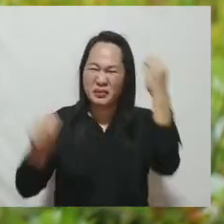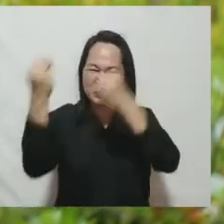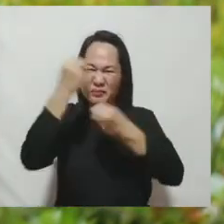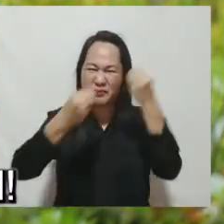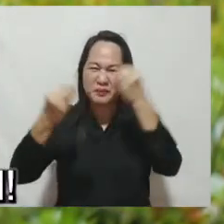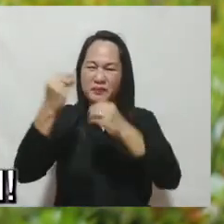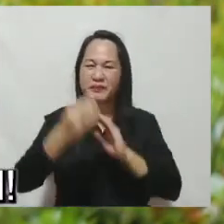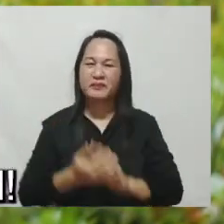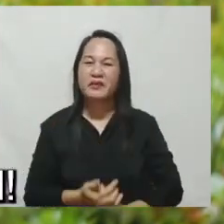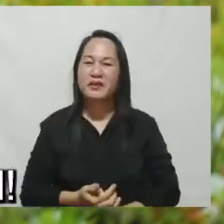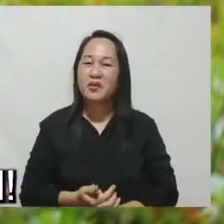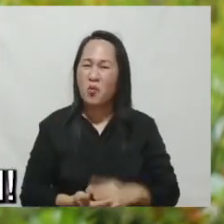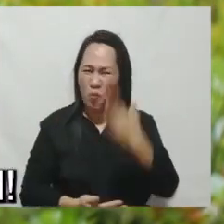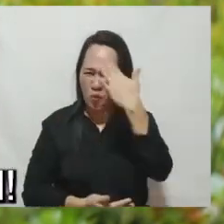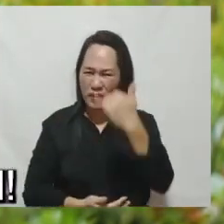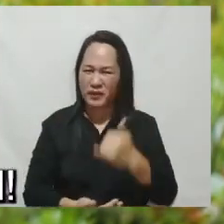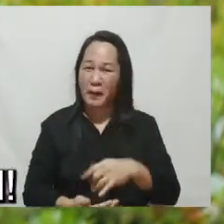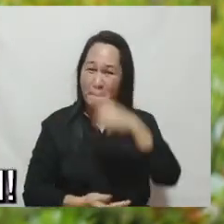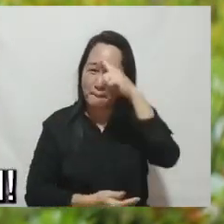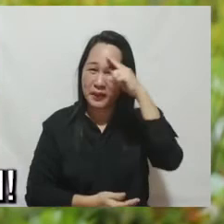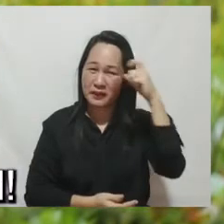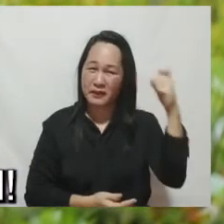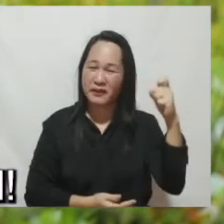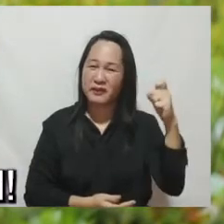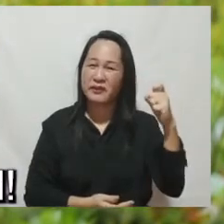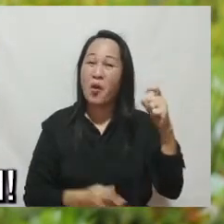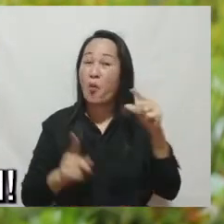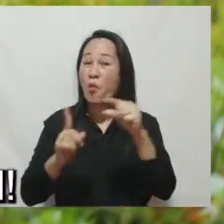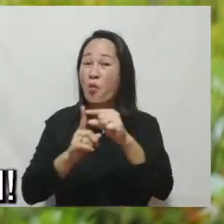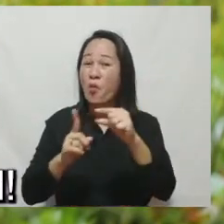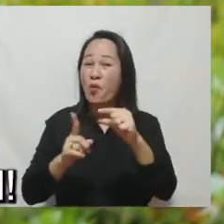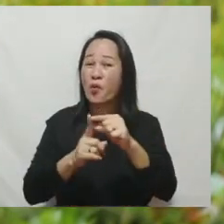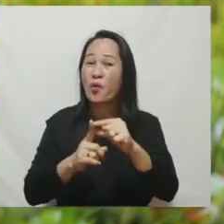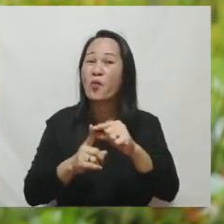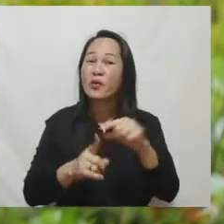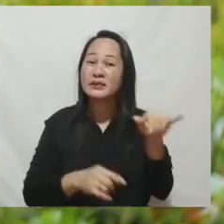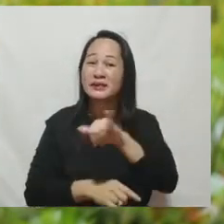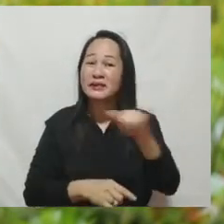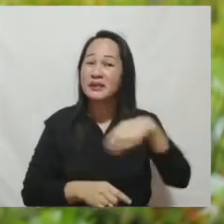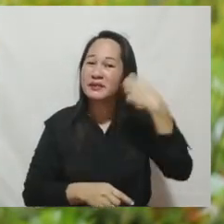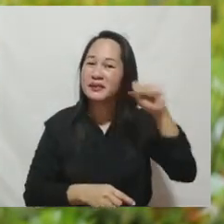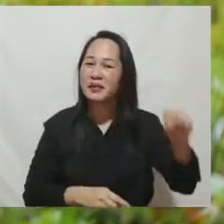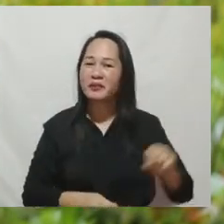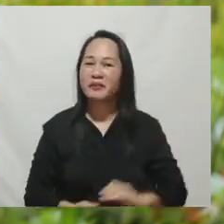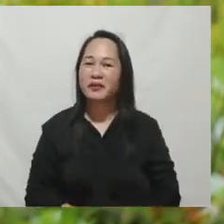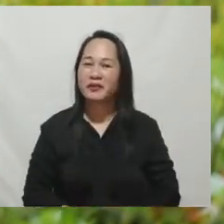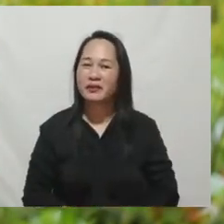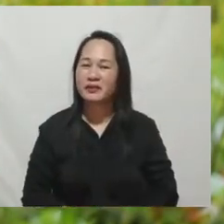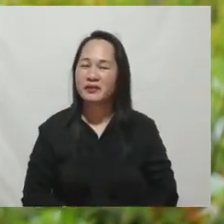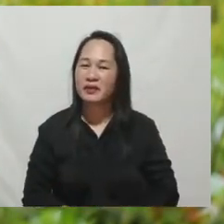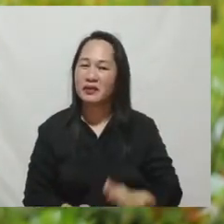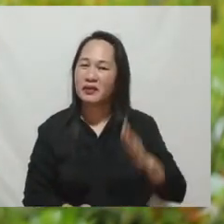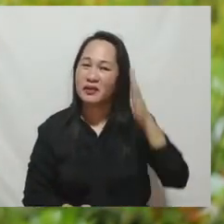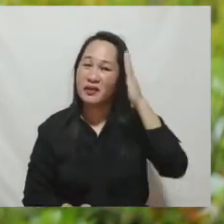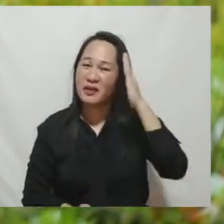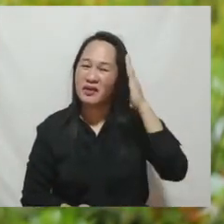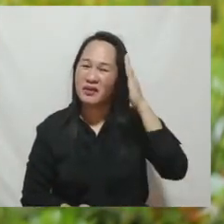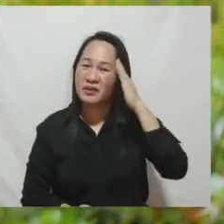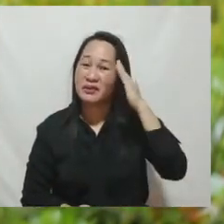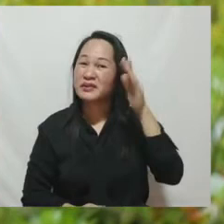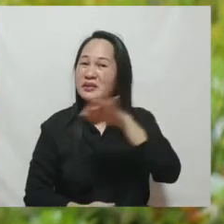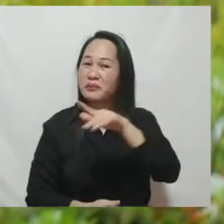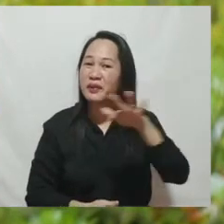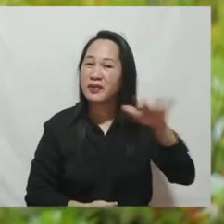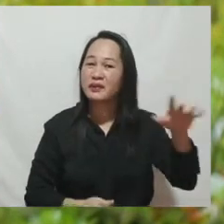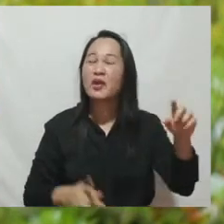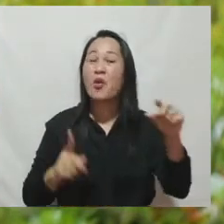Why? Because they are words with the same sound. Knowing the spelling of the words will greatly help